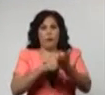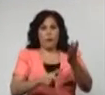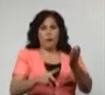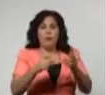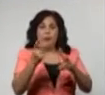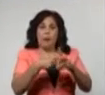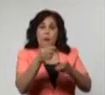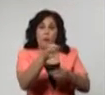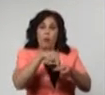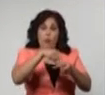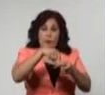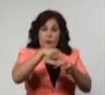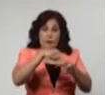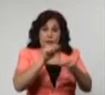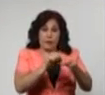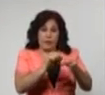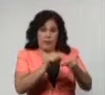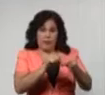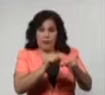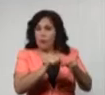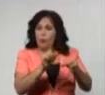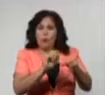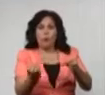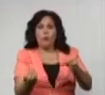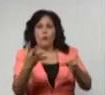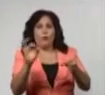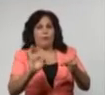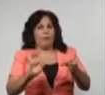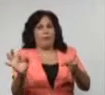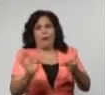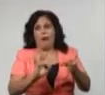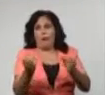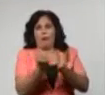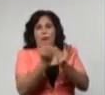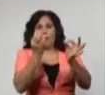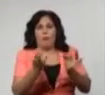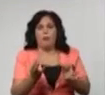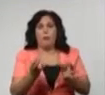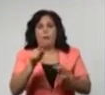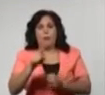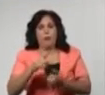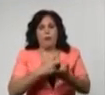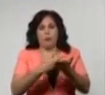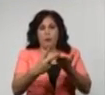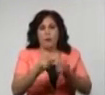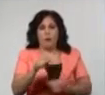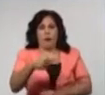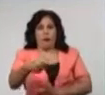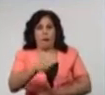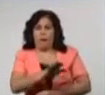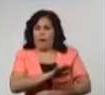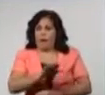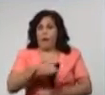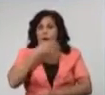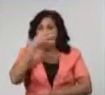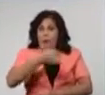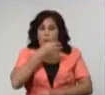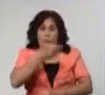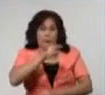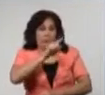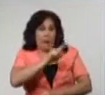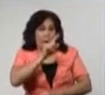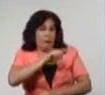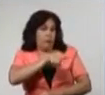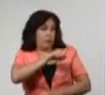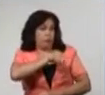Isle of Youth have not reported new cases over the past several days. As